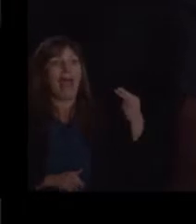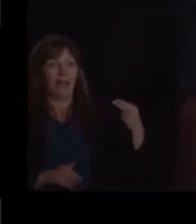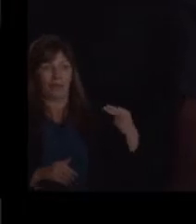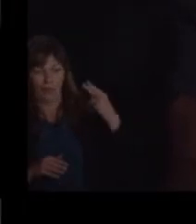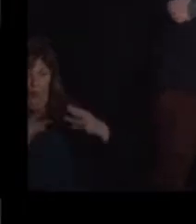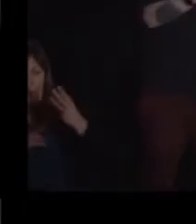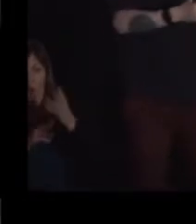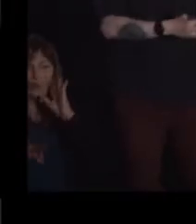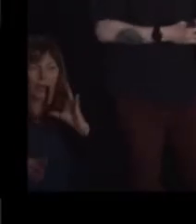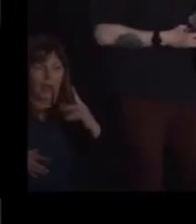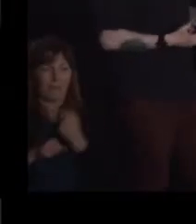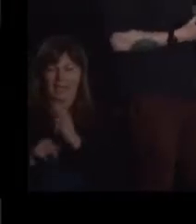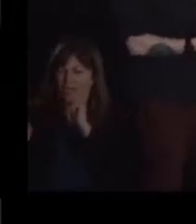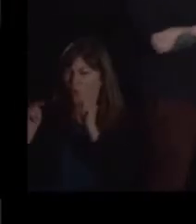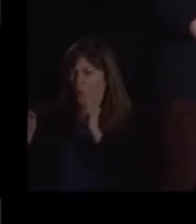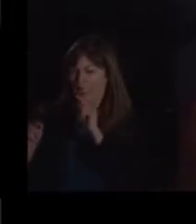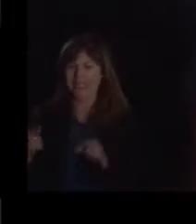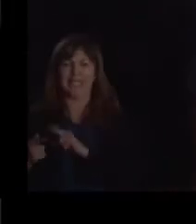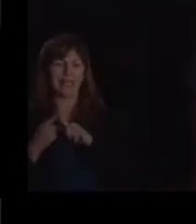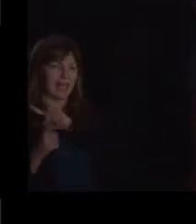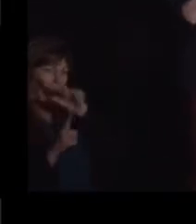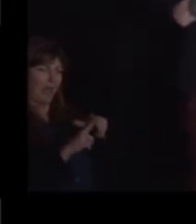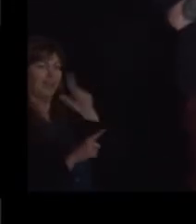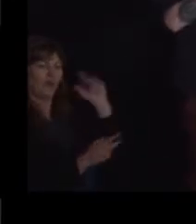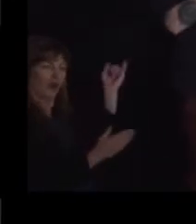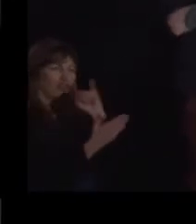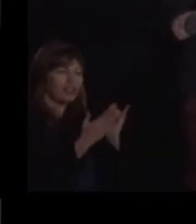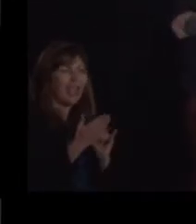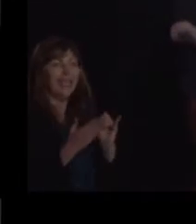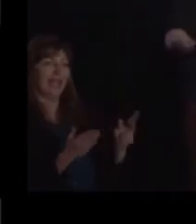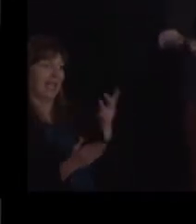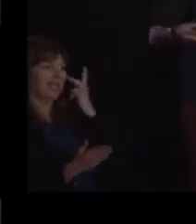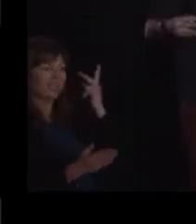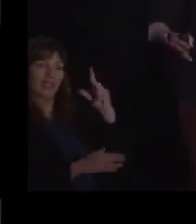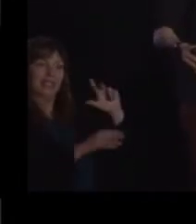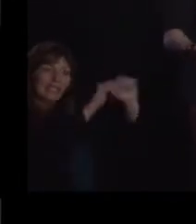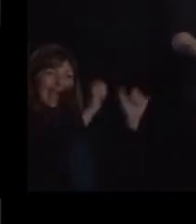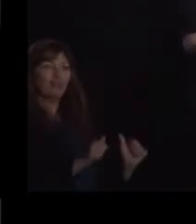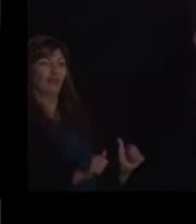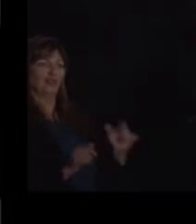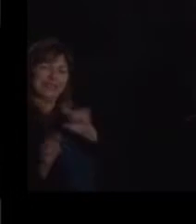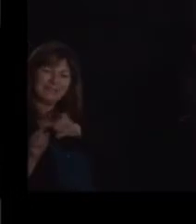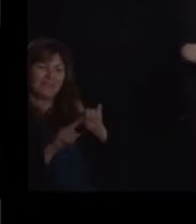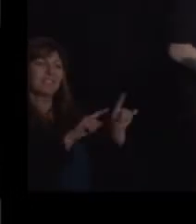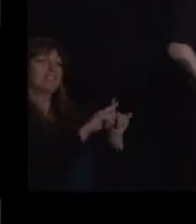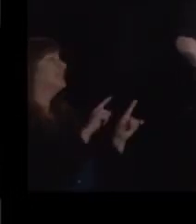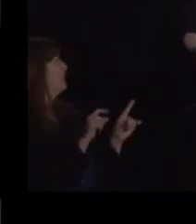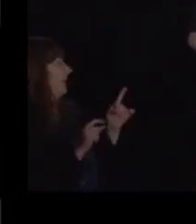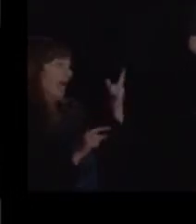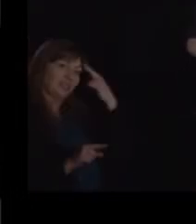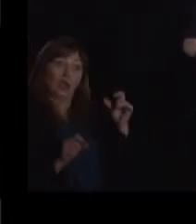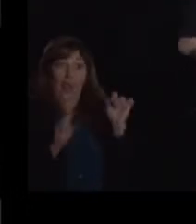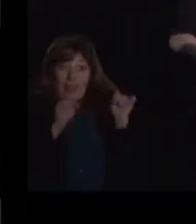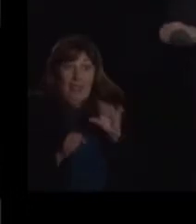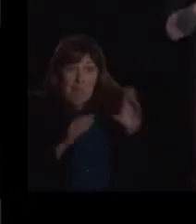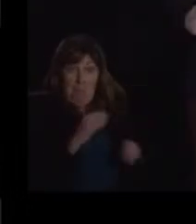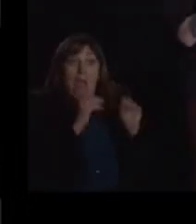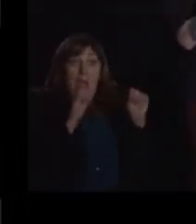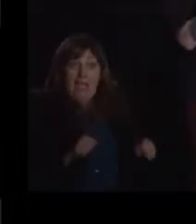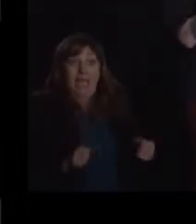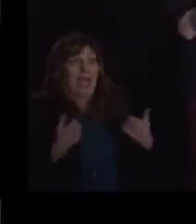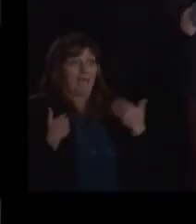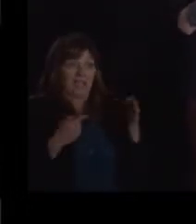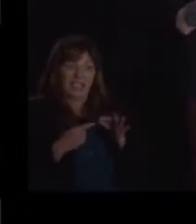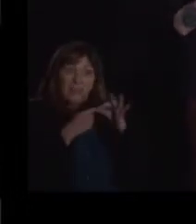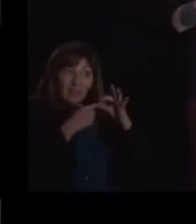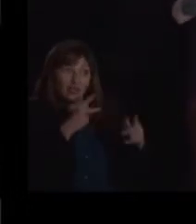toy versions. Again, it's all raising money for kids, but that's lovely because I'd say, oh, can I design the packaging as well? And can I do a special version? So I sold